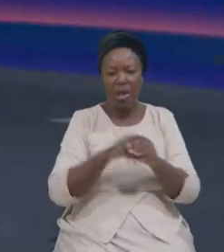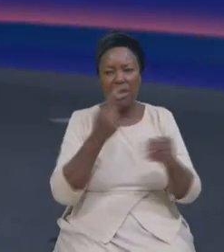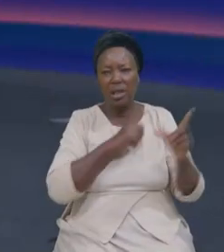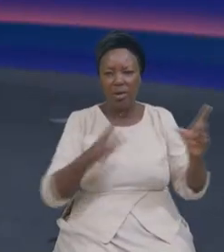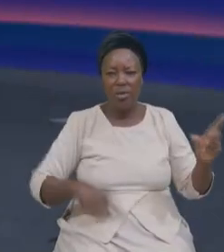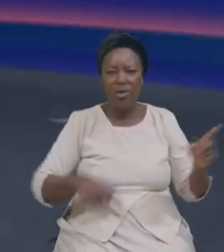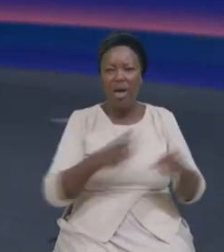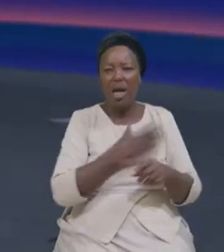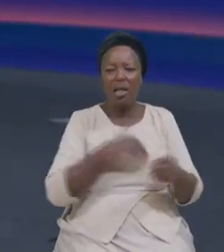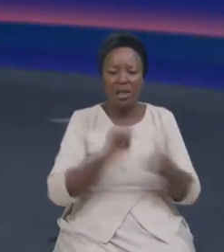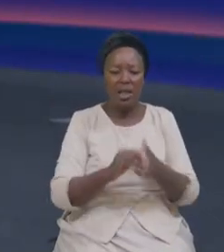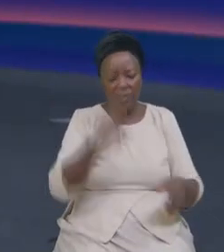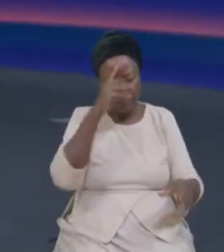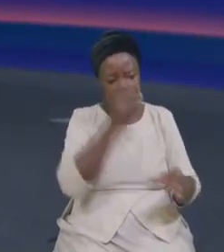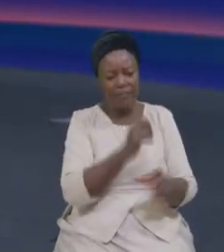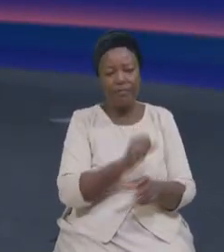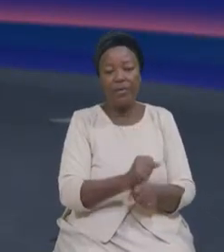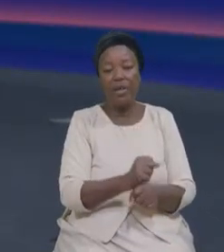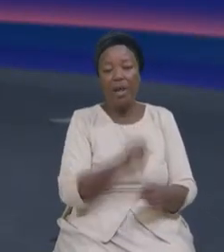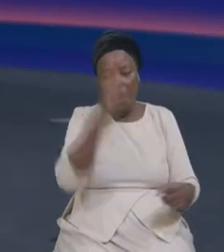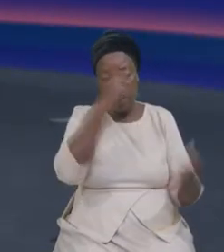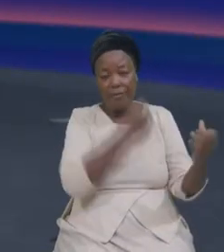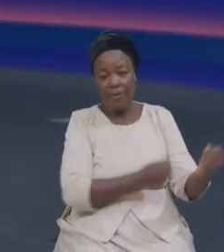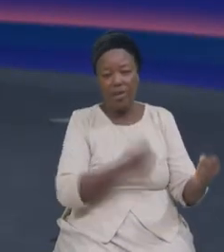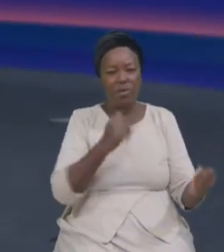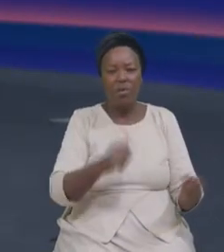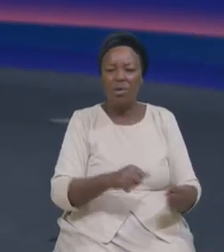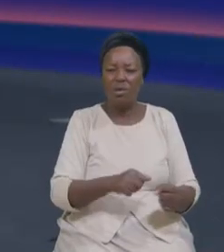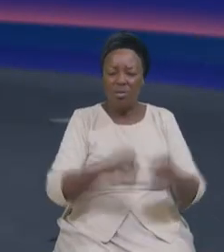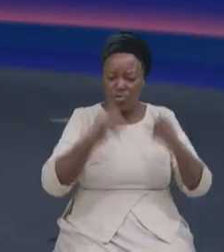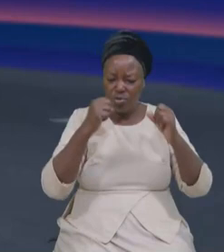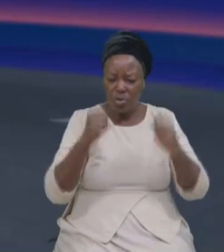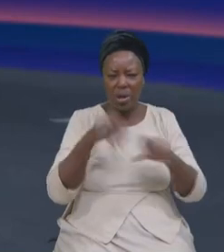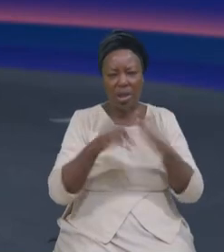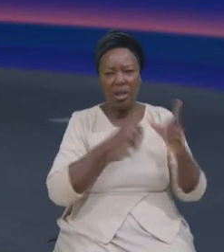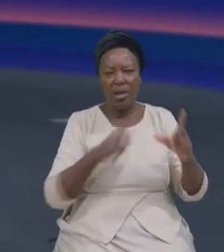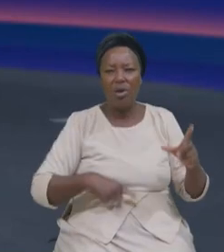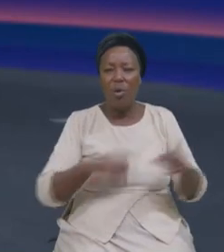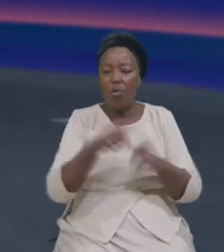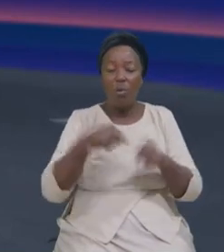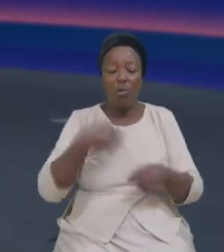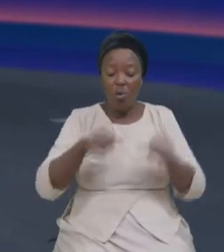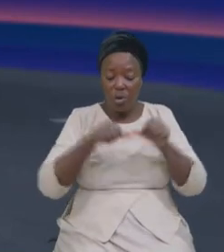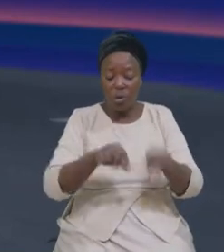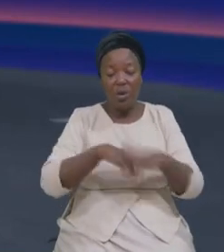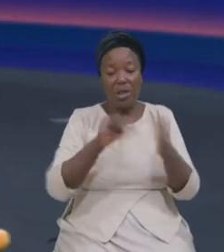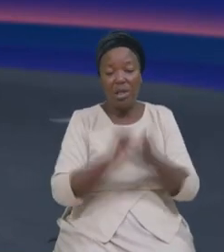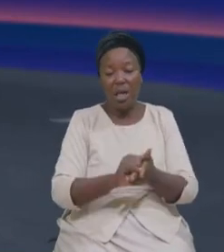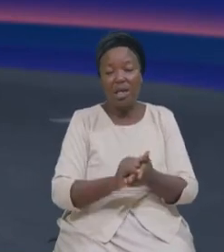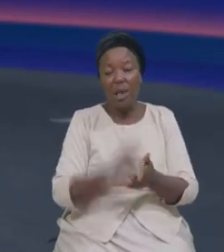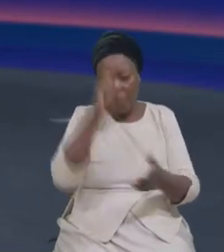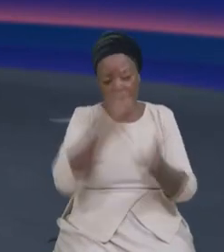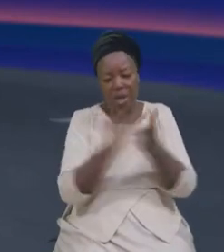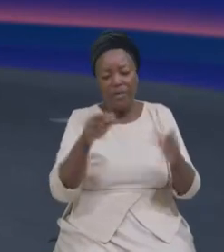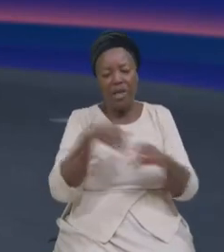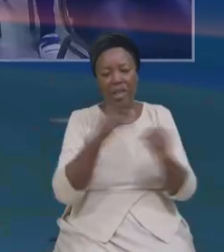faith was unshakable. When our faith remains unshakable and we're steadfast and we believe in